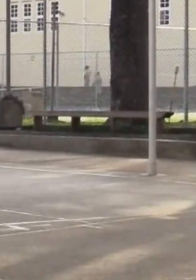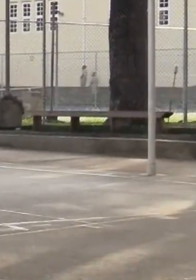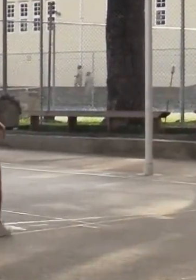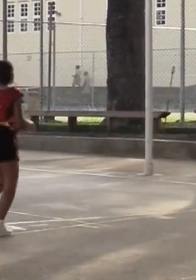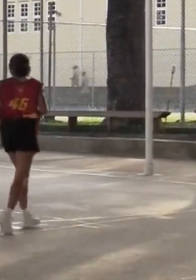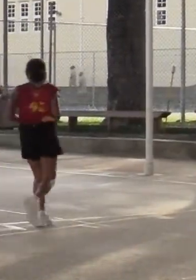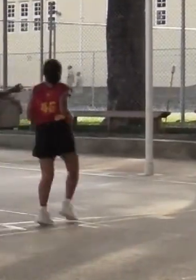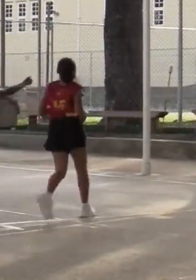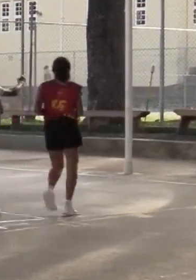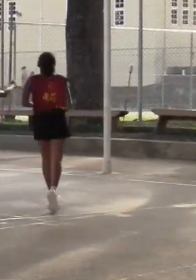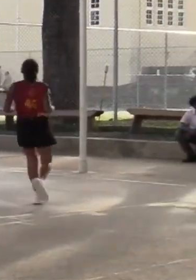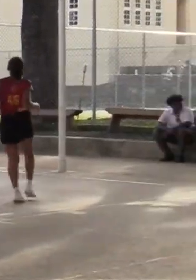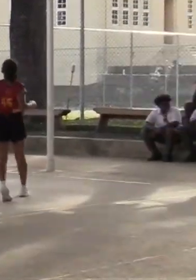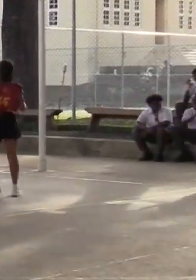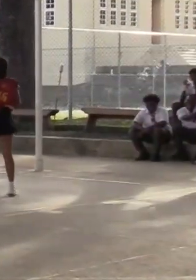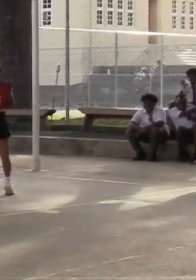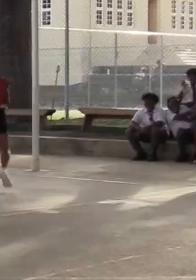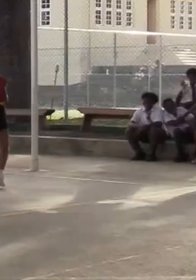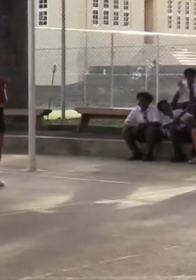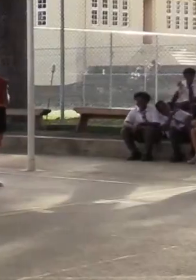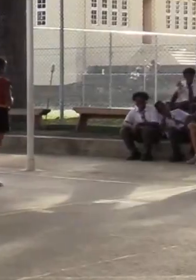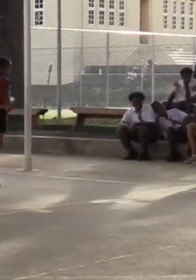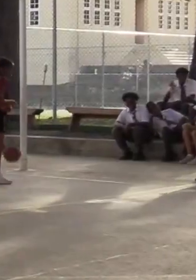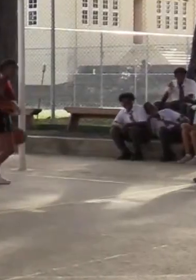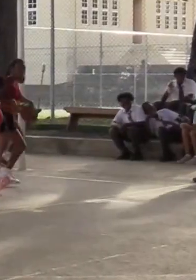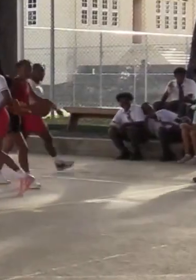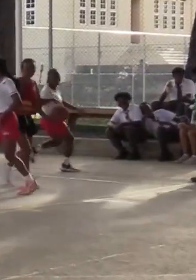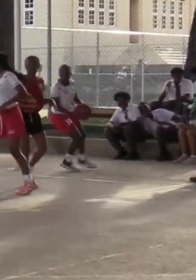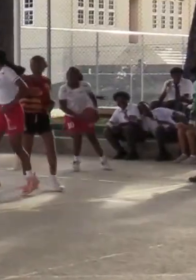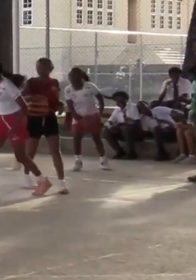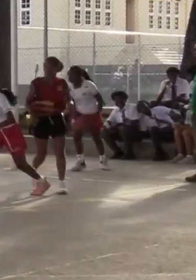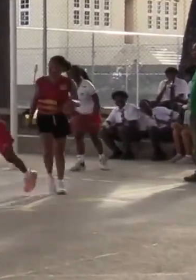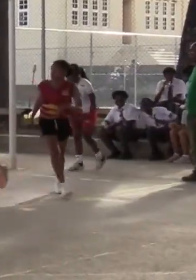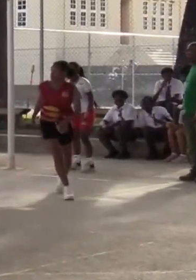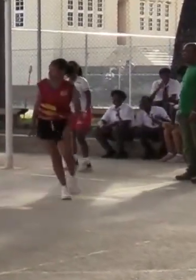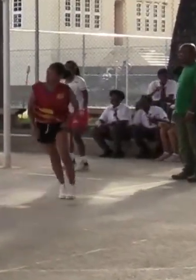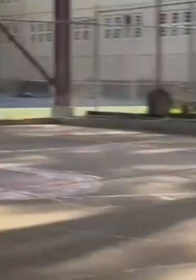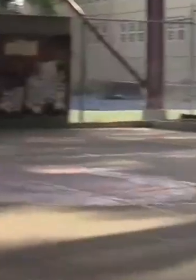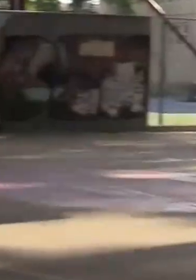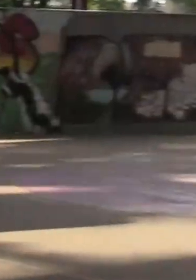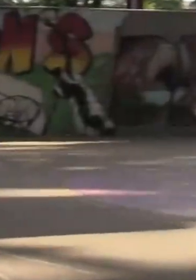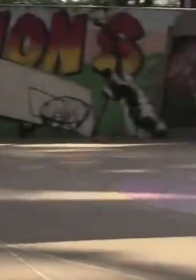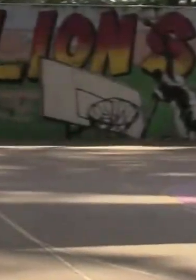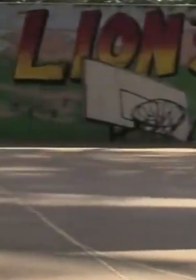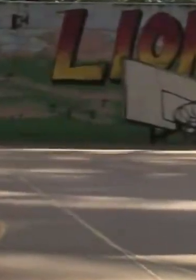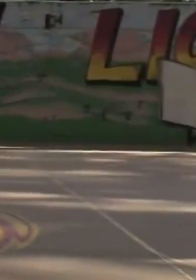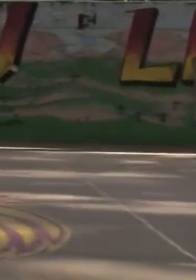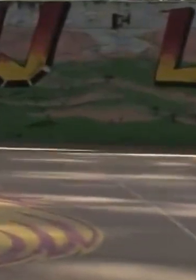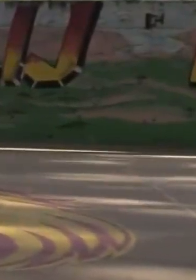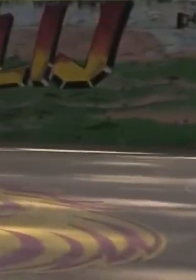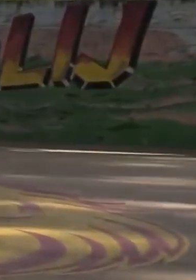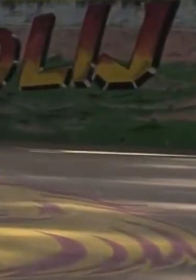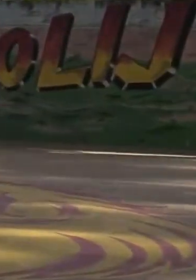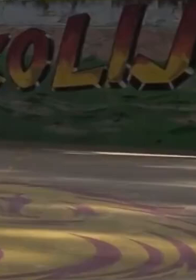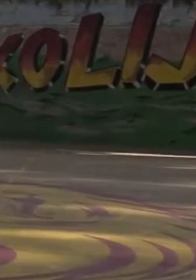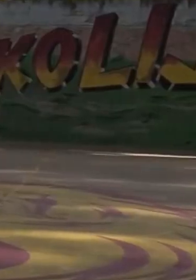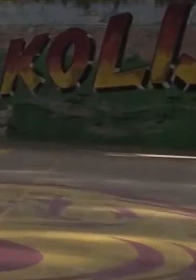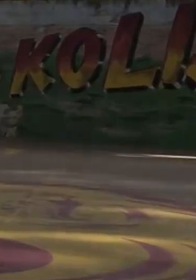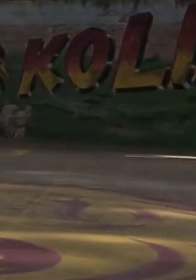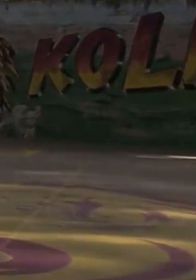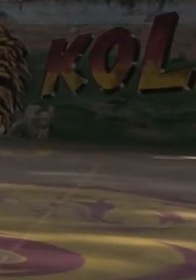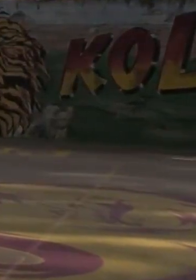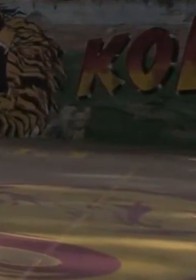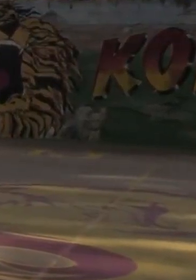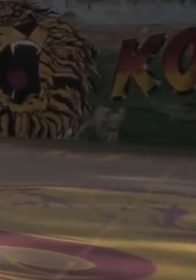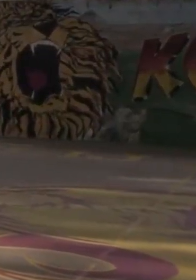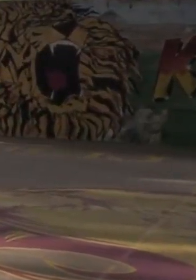breaks the shackles, rattles it in, 14 points in the two. Let's go to the second half, change of ends. The smallest player on the